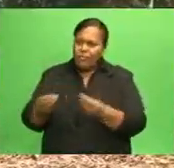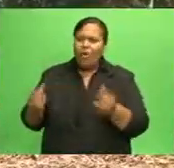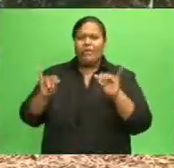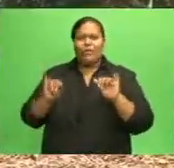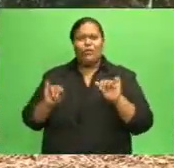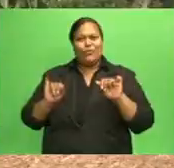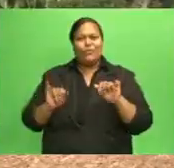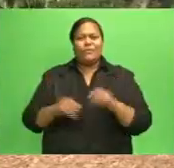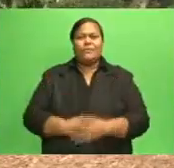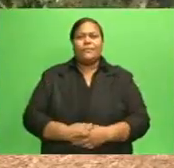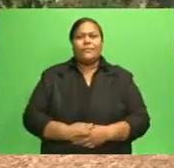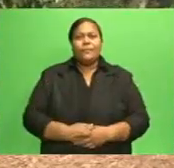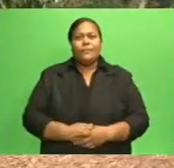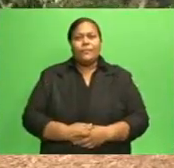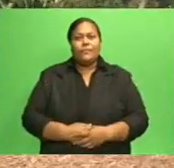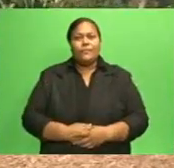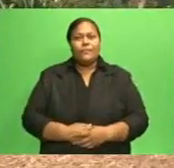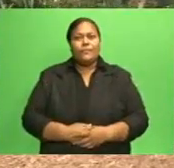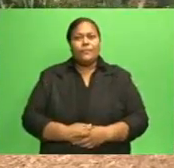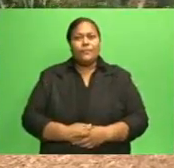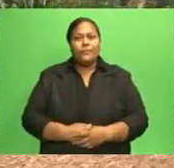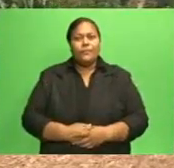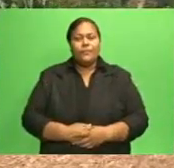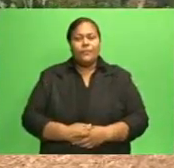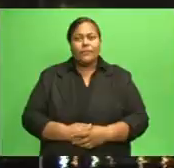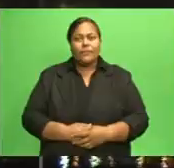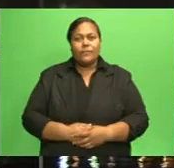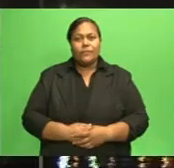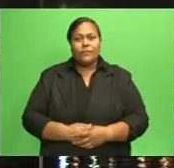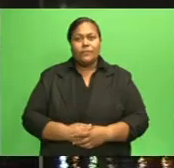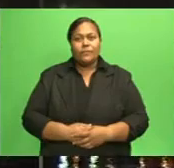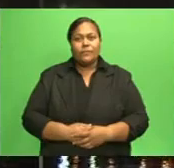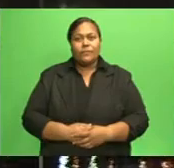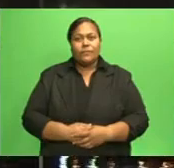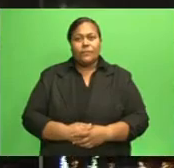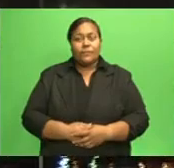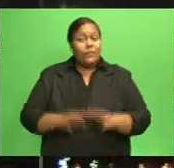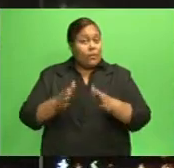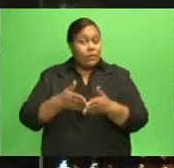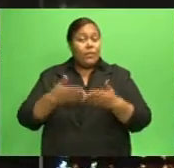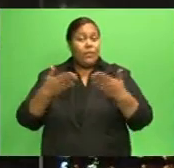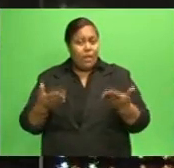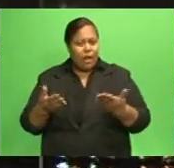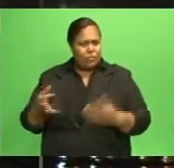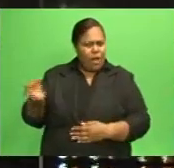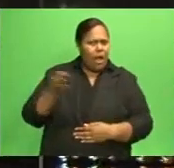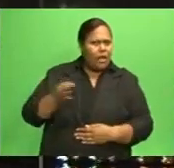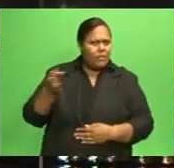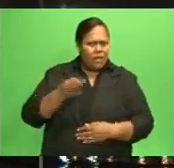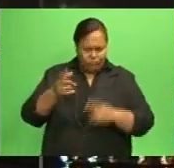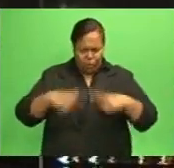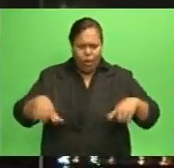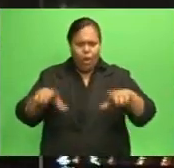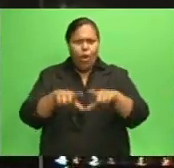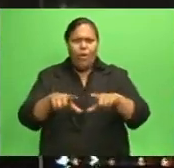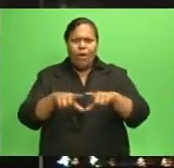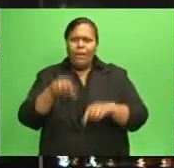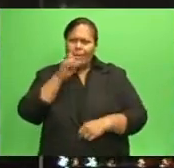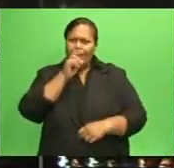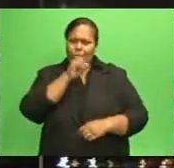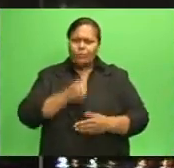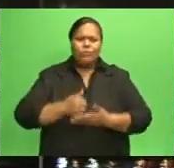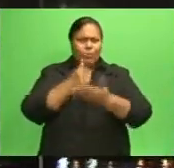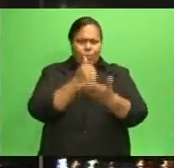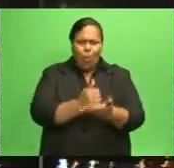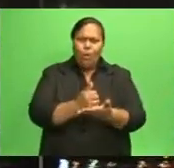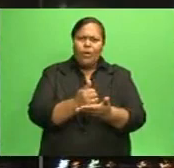issues. Kritika Kumar, FBC News. Calls continue to be made for locals to support homemade and homegrown